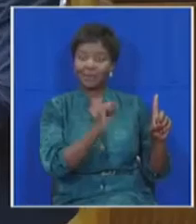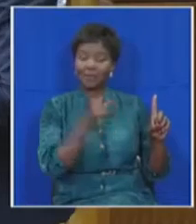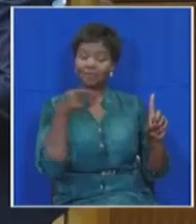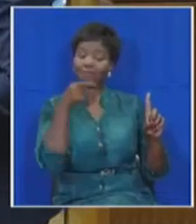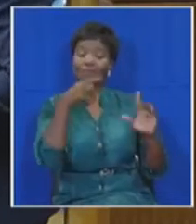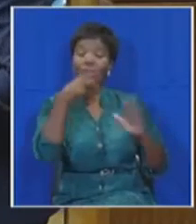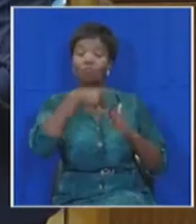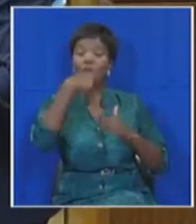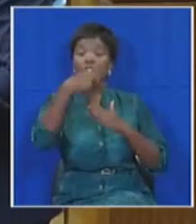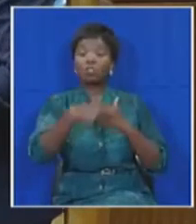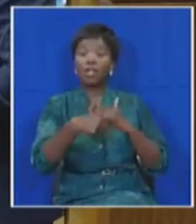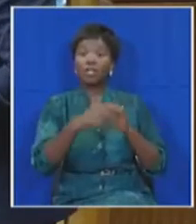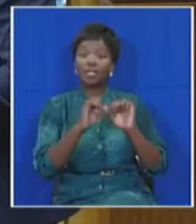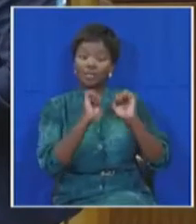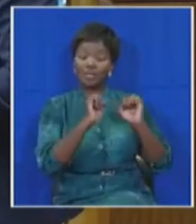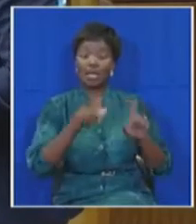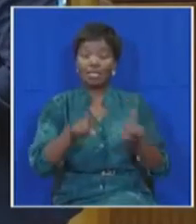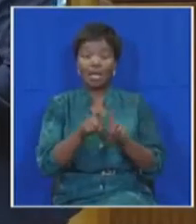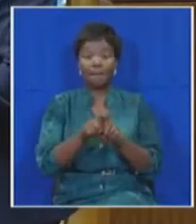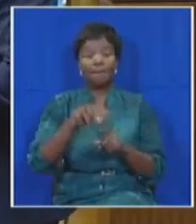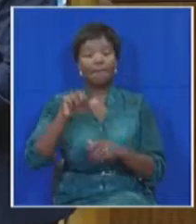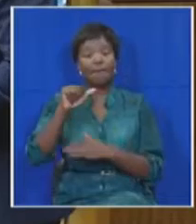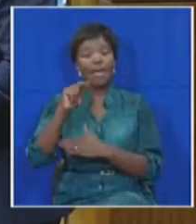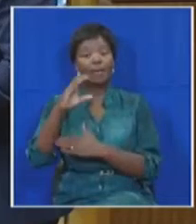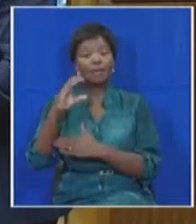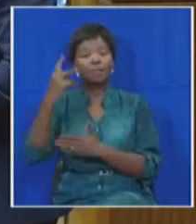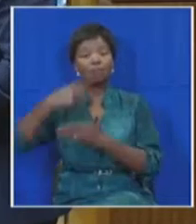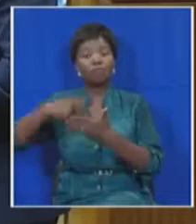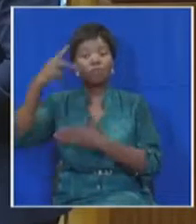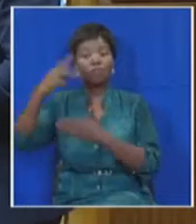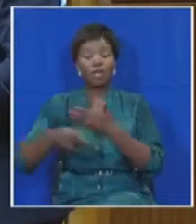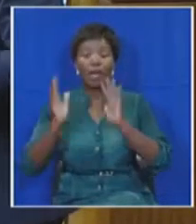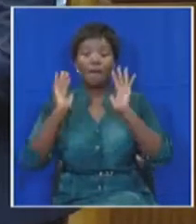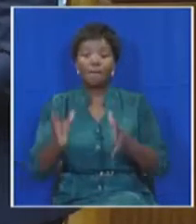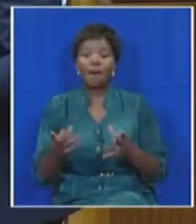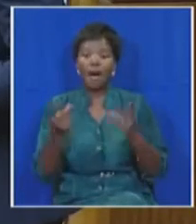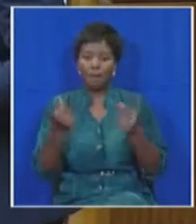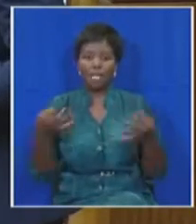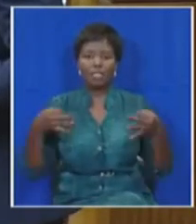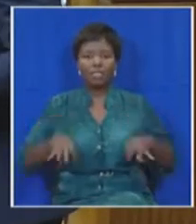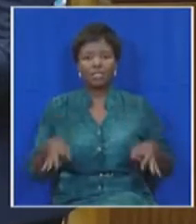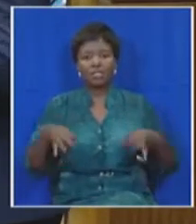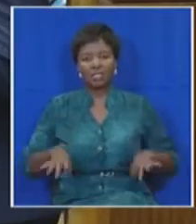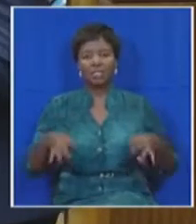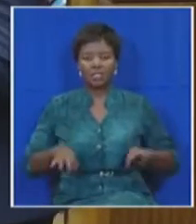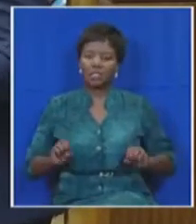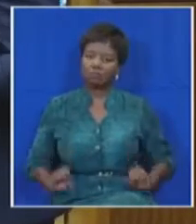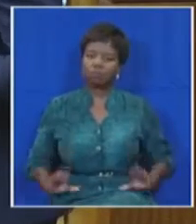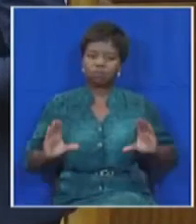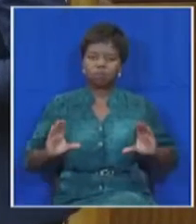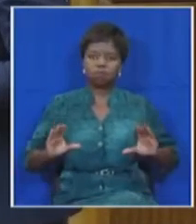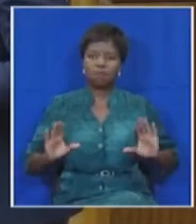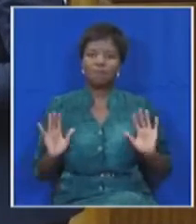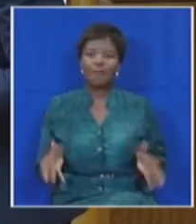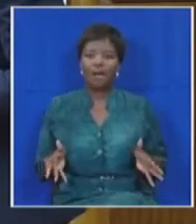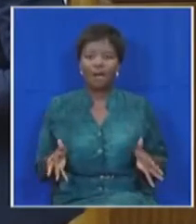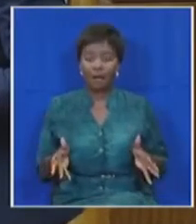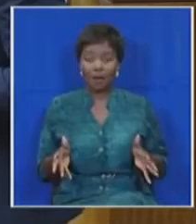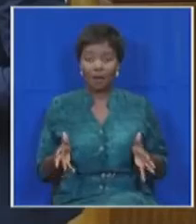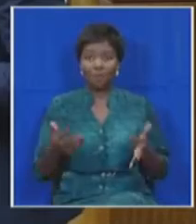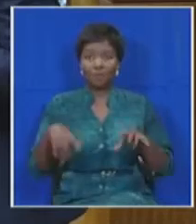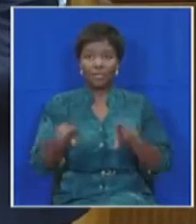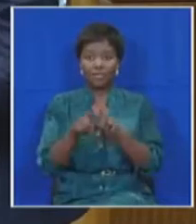project and that of the ANC is the accumulation of personal wealth. Noble causes like